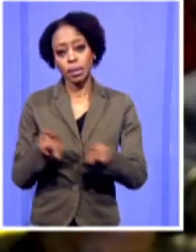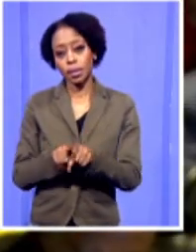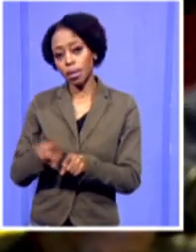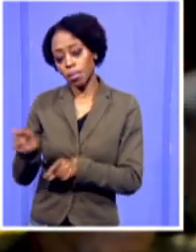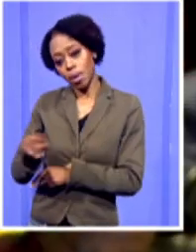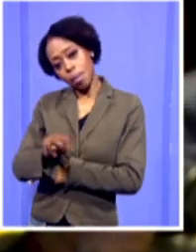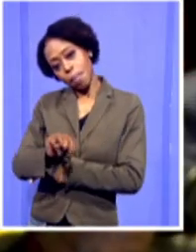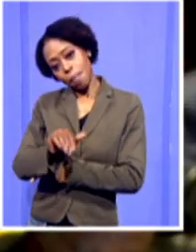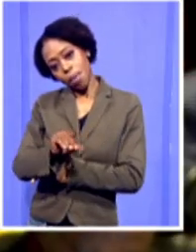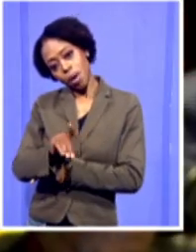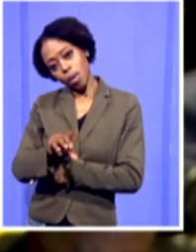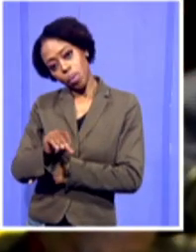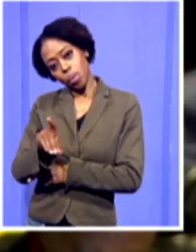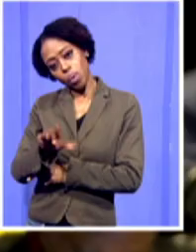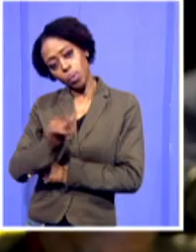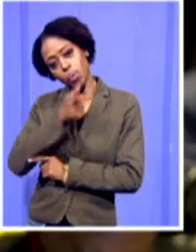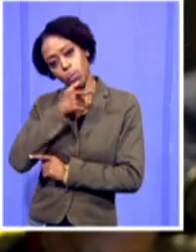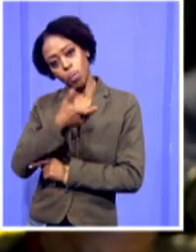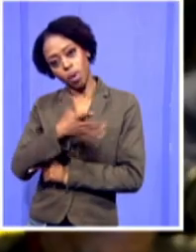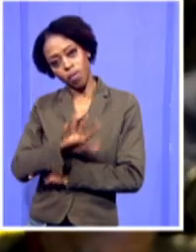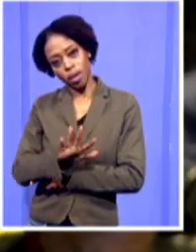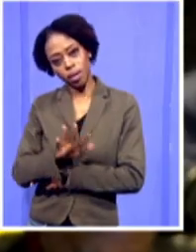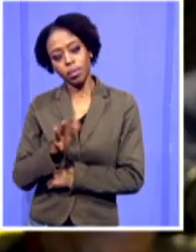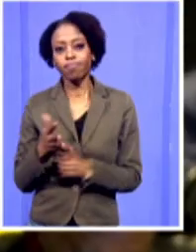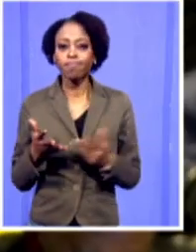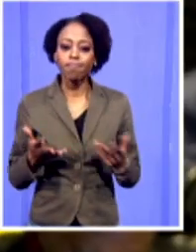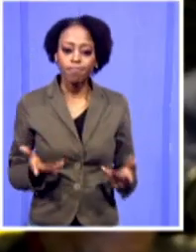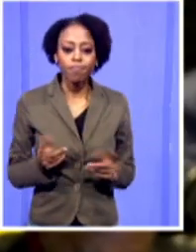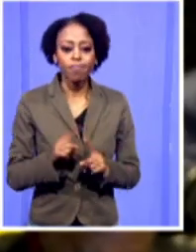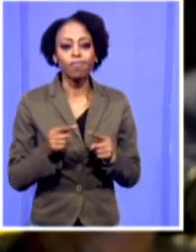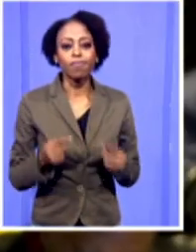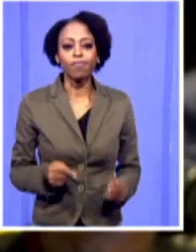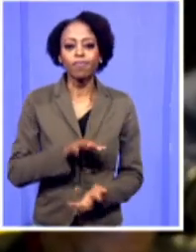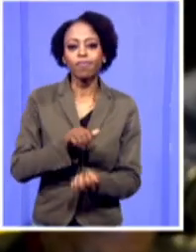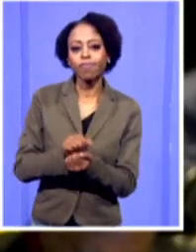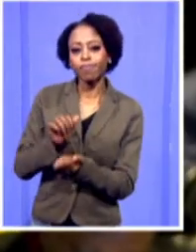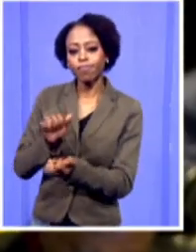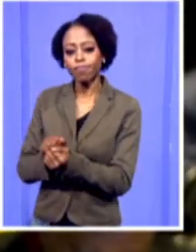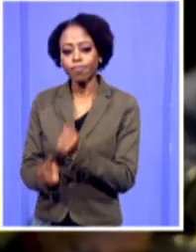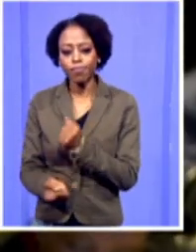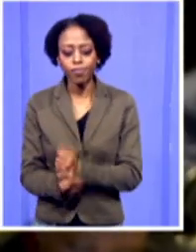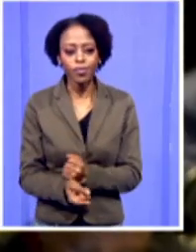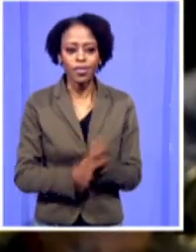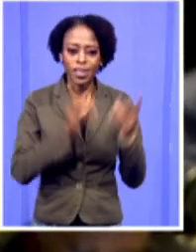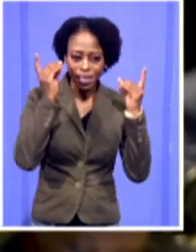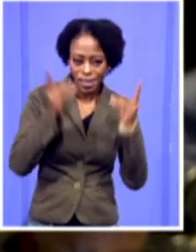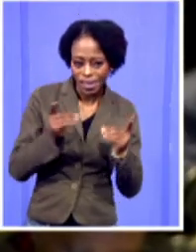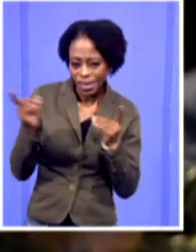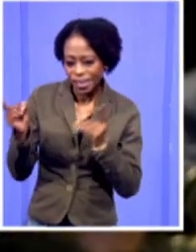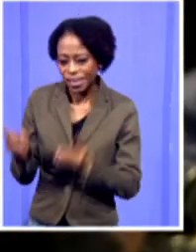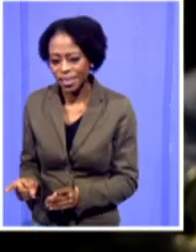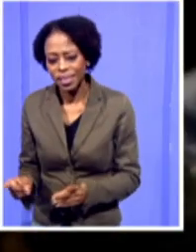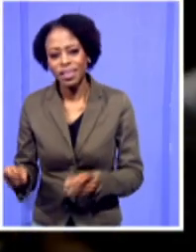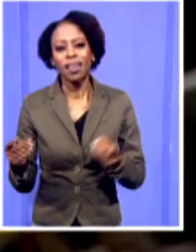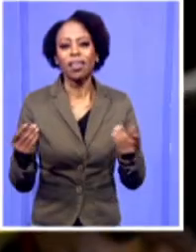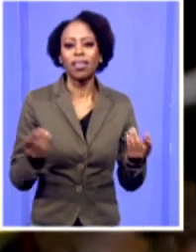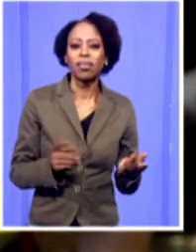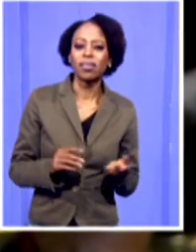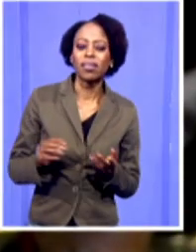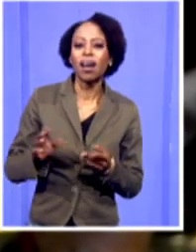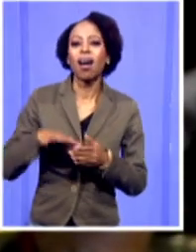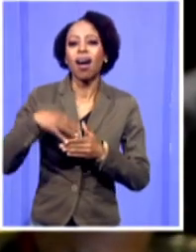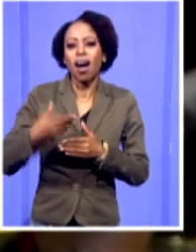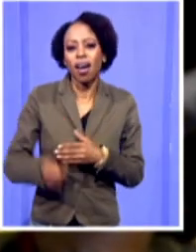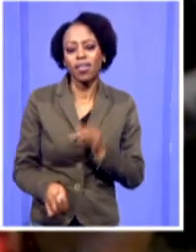has said, which is correct, we can't have our summaries and decisions paraded after they have